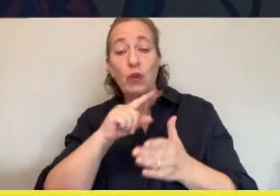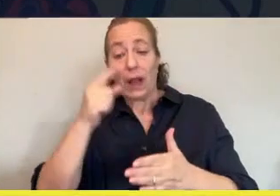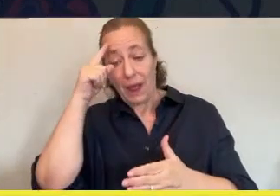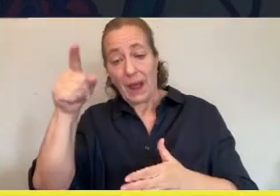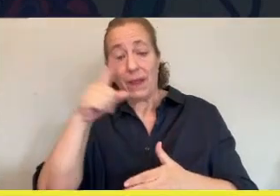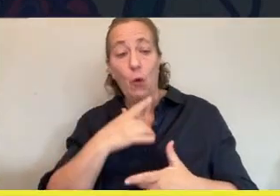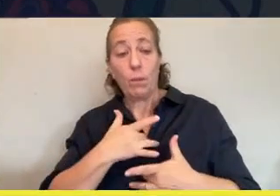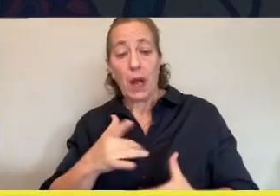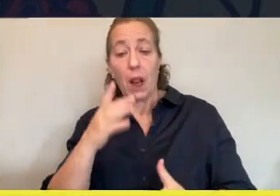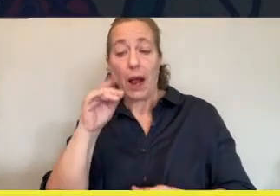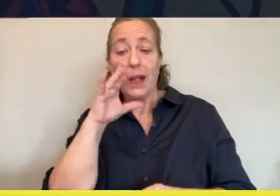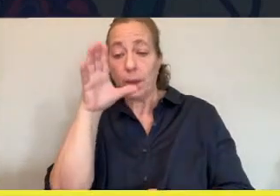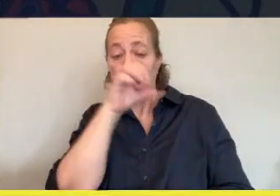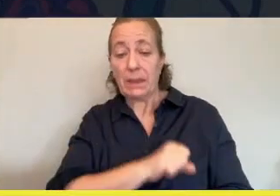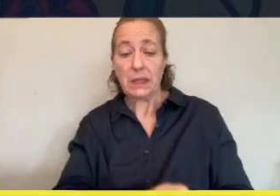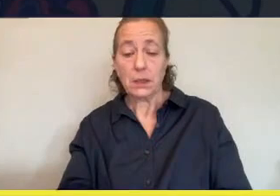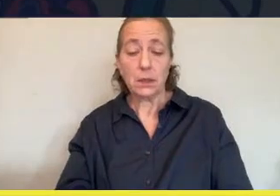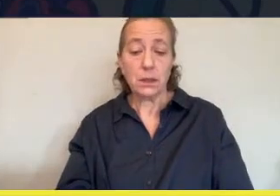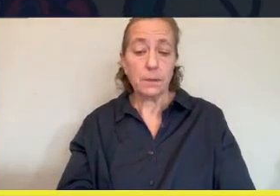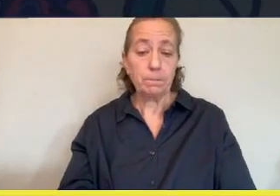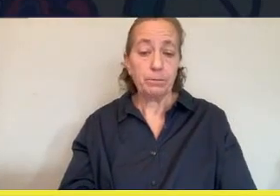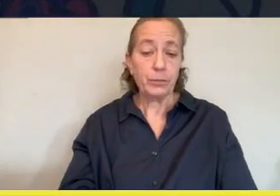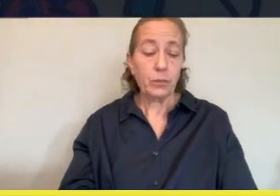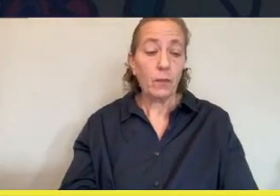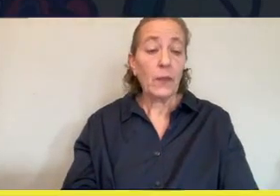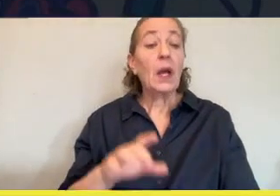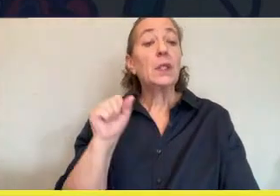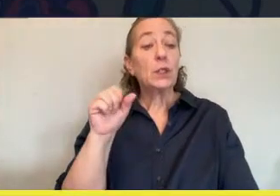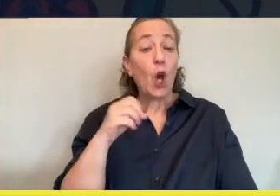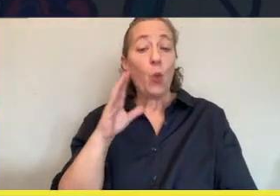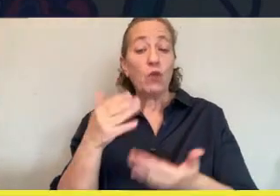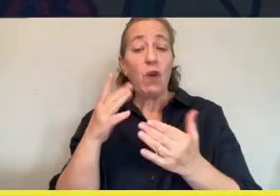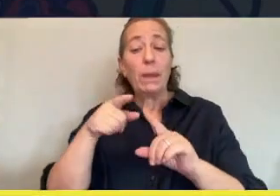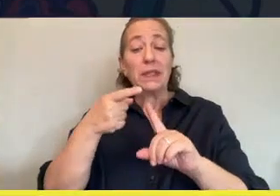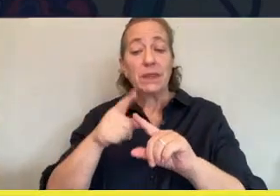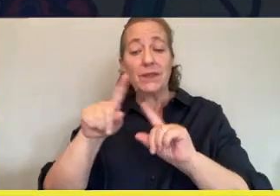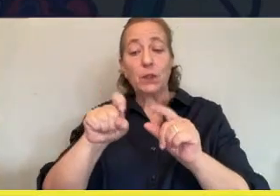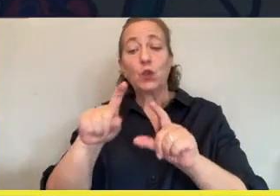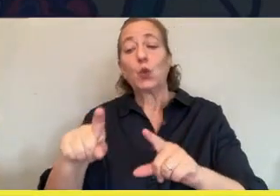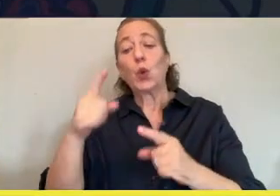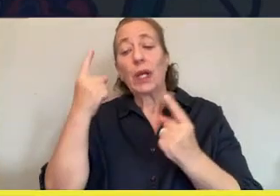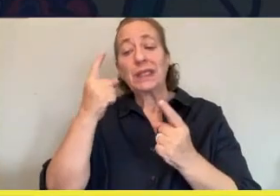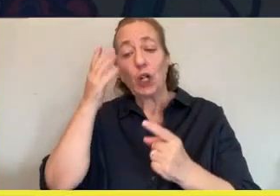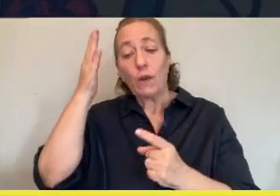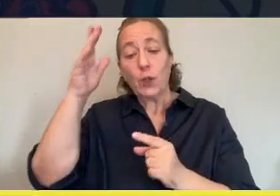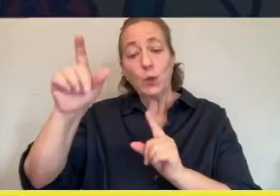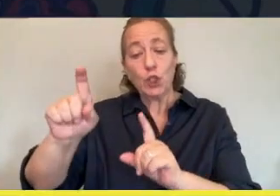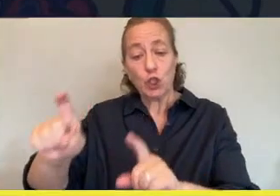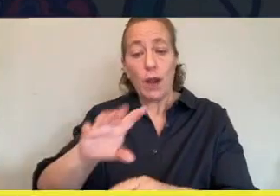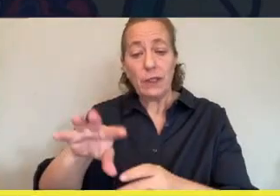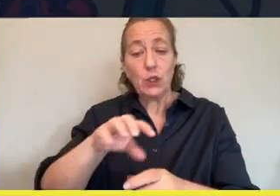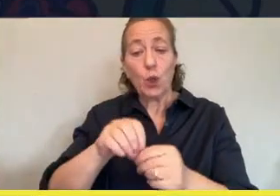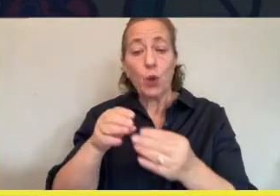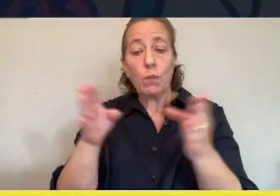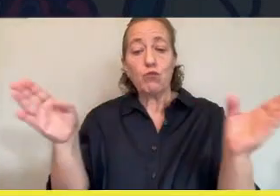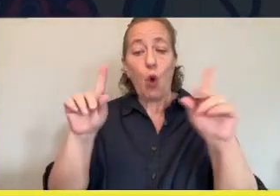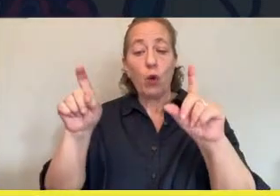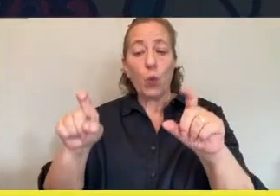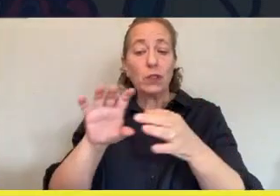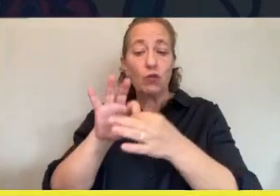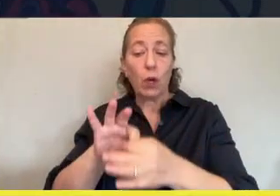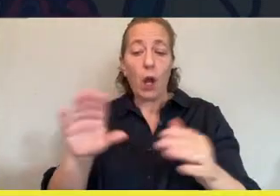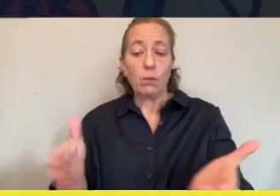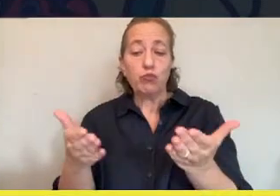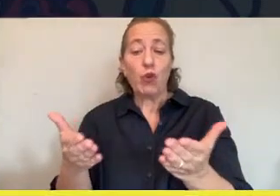missed. So we recommend specific questions to consider in future surveys, including a broad question regarding presence of a